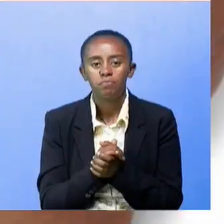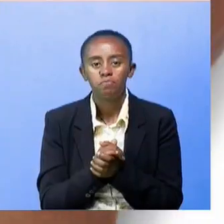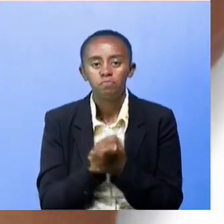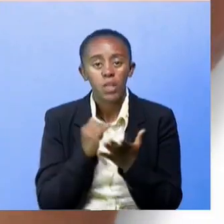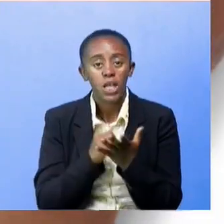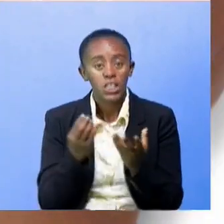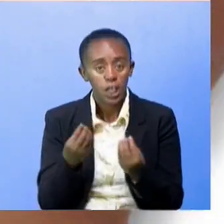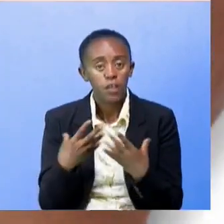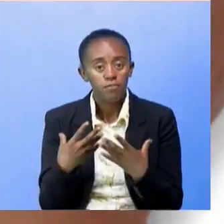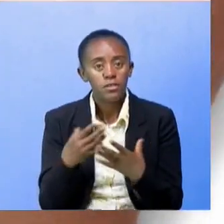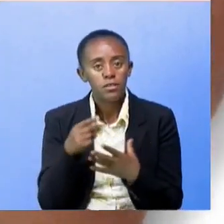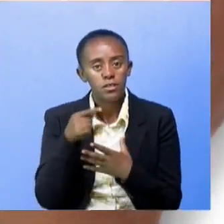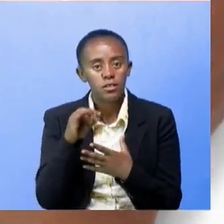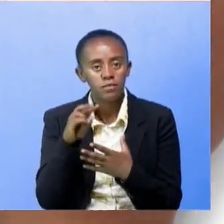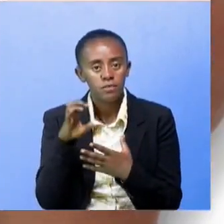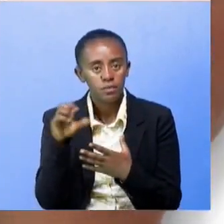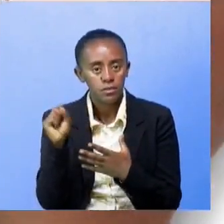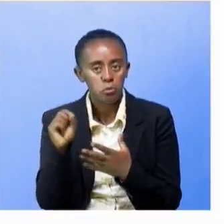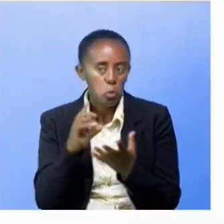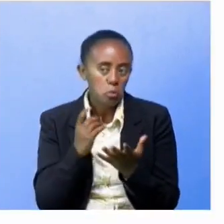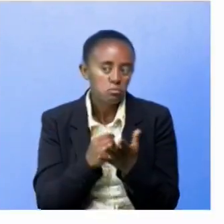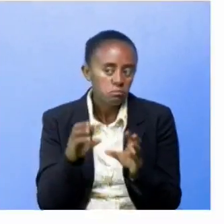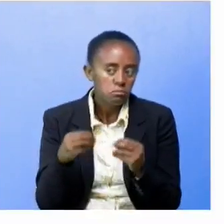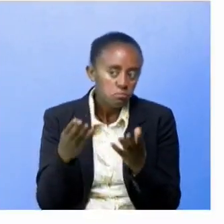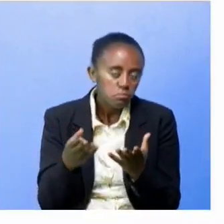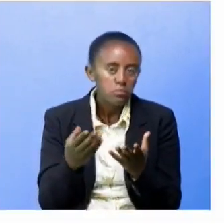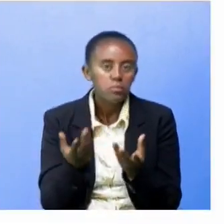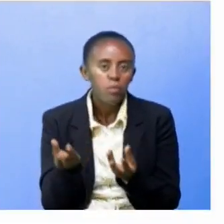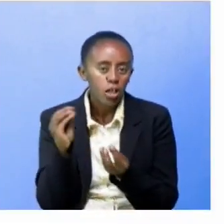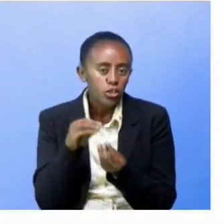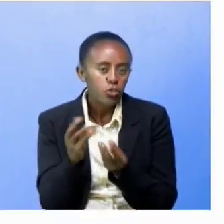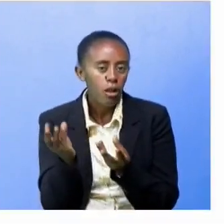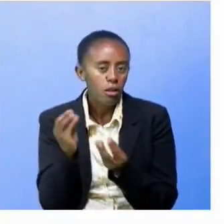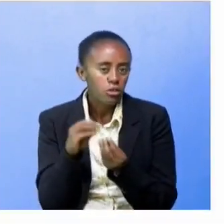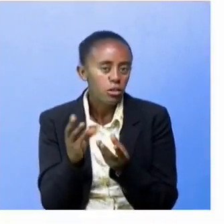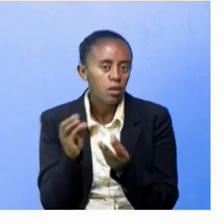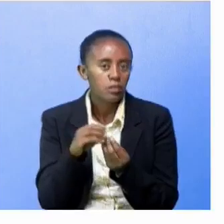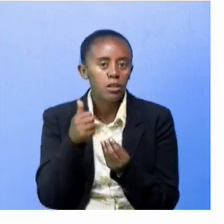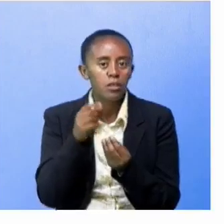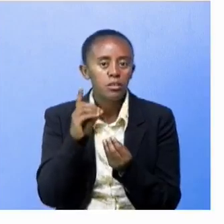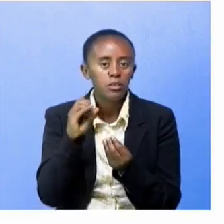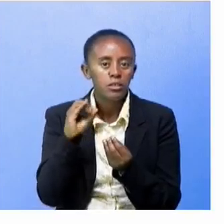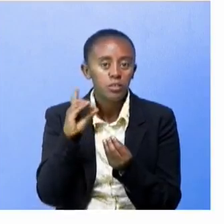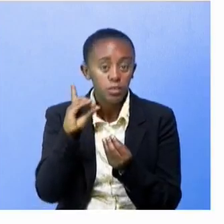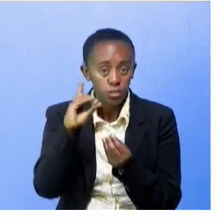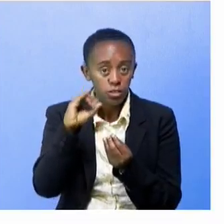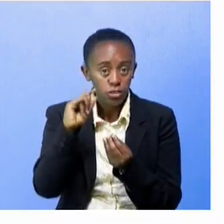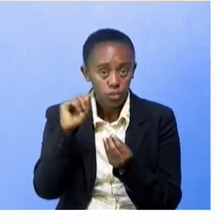gives additional